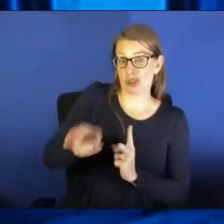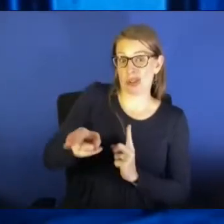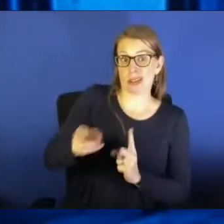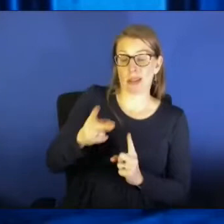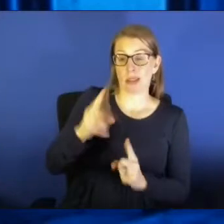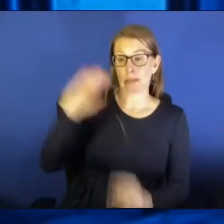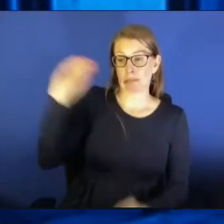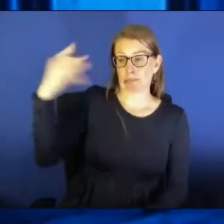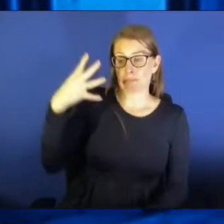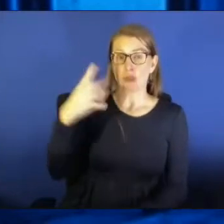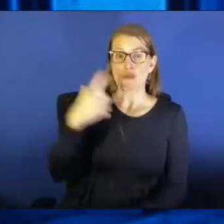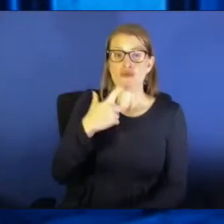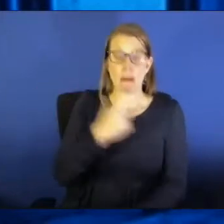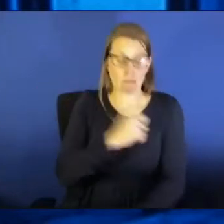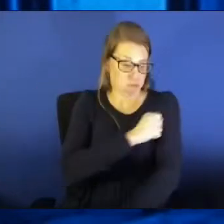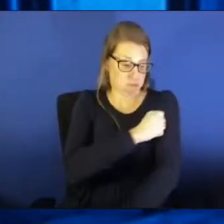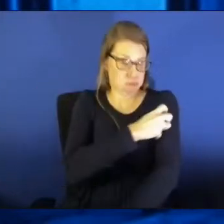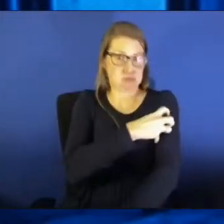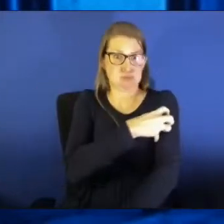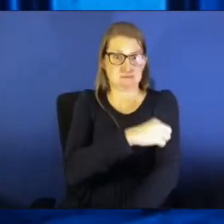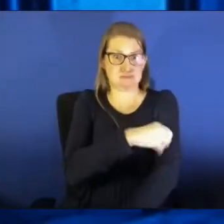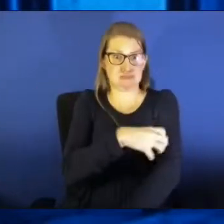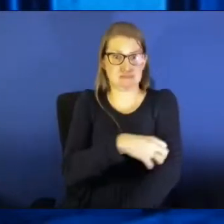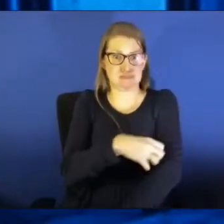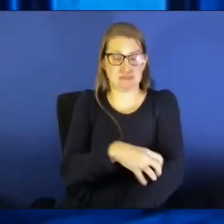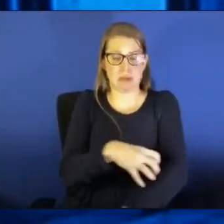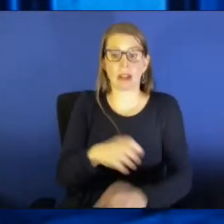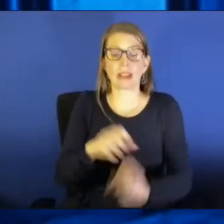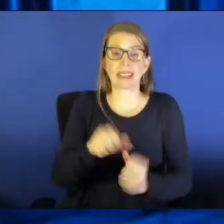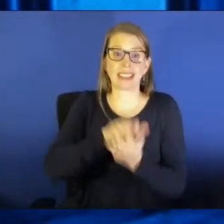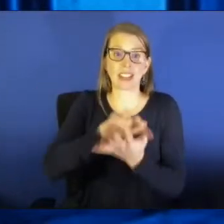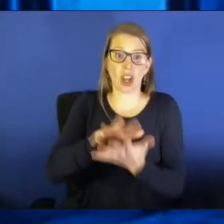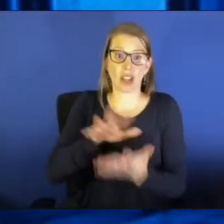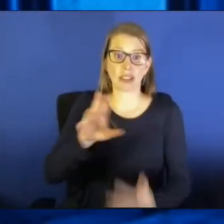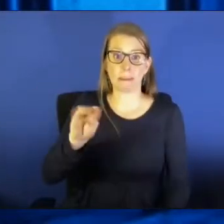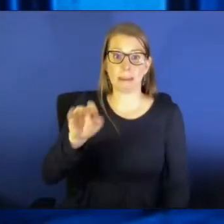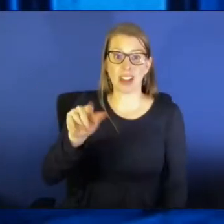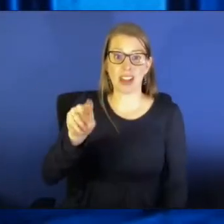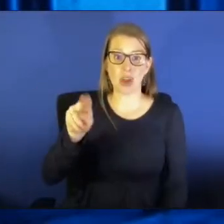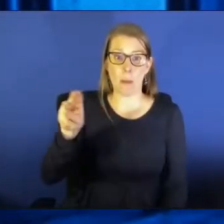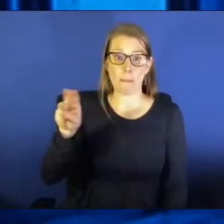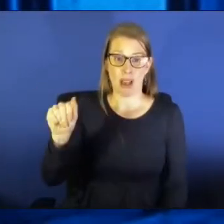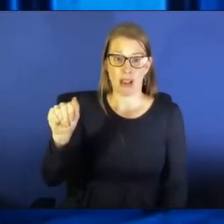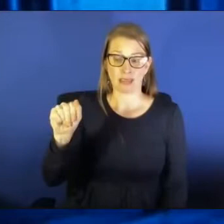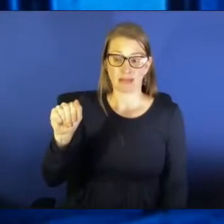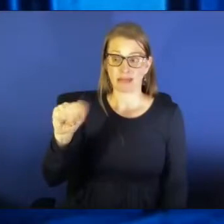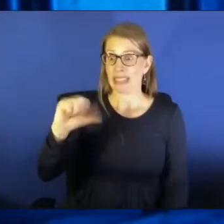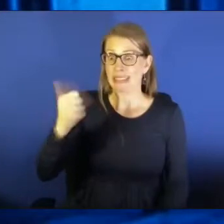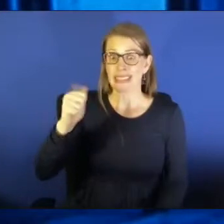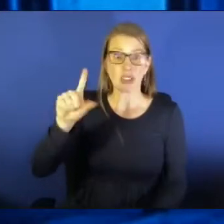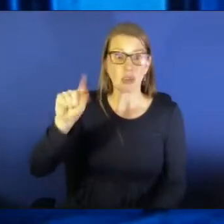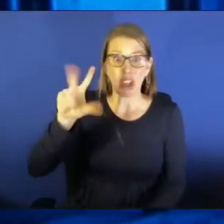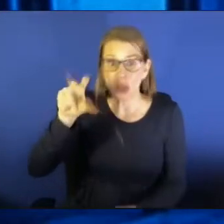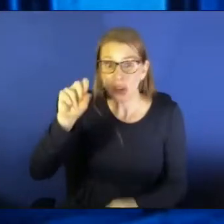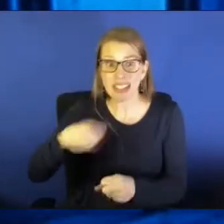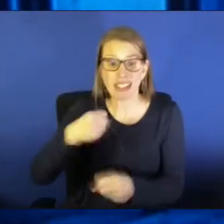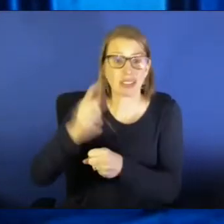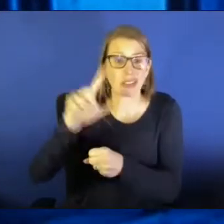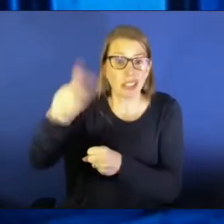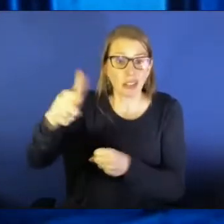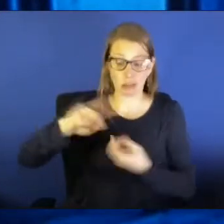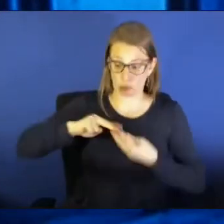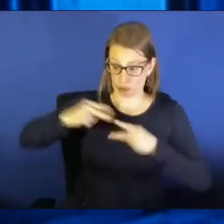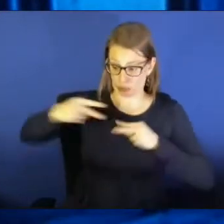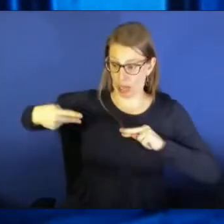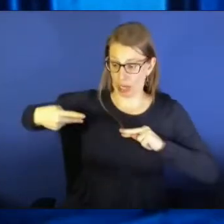sunburns result in melanoma sometimes decades later. So we're always talking about the genetic makeup and a risk that you may